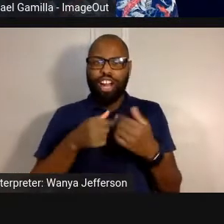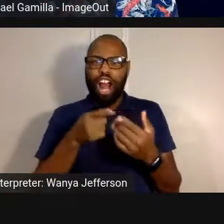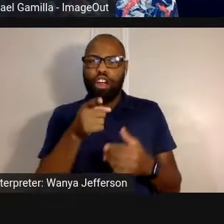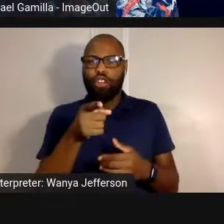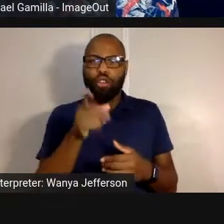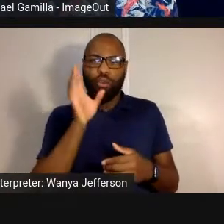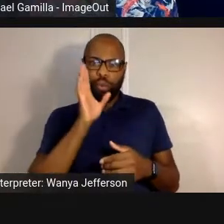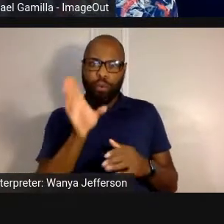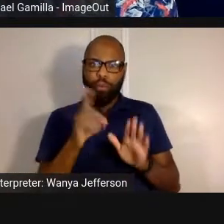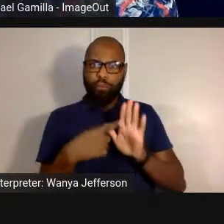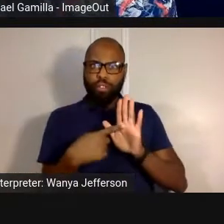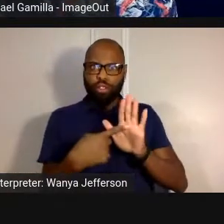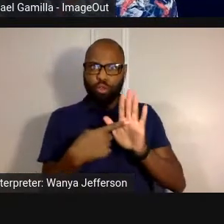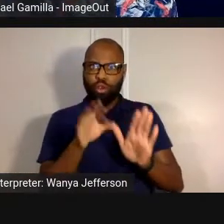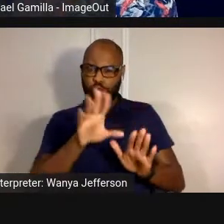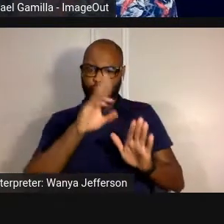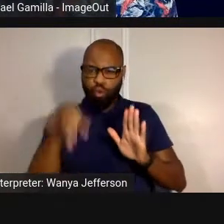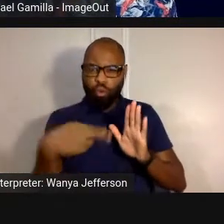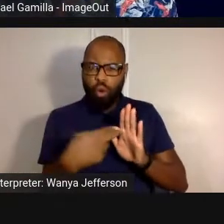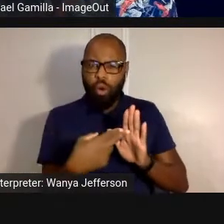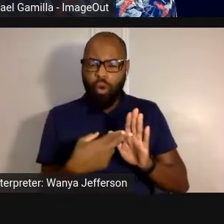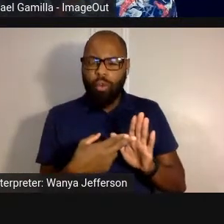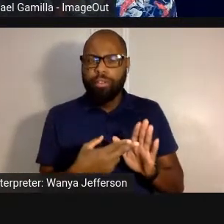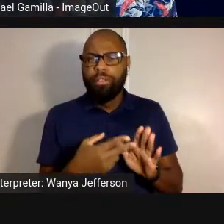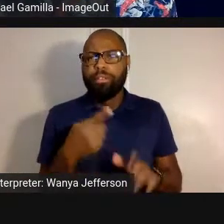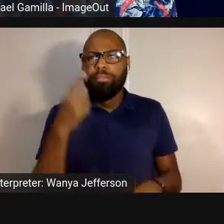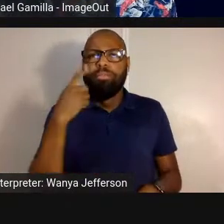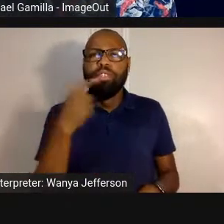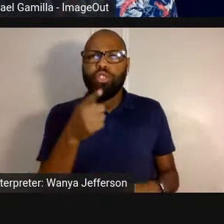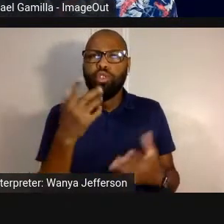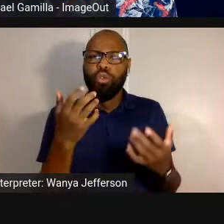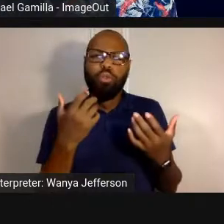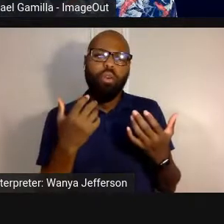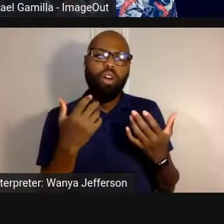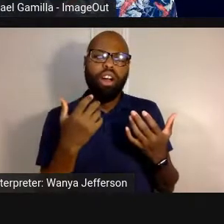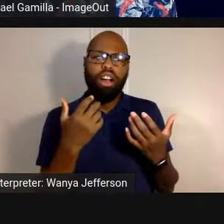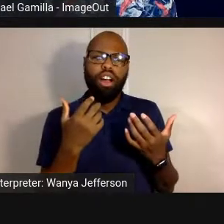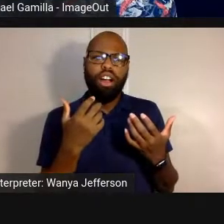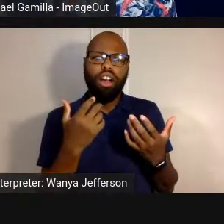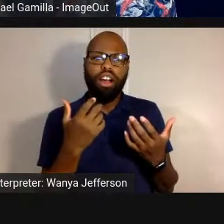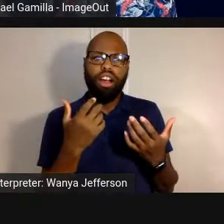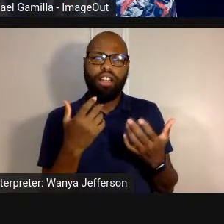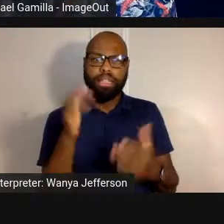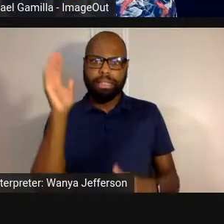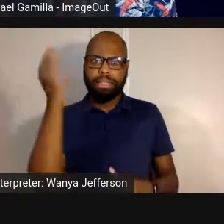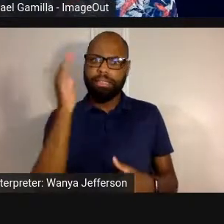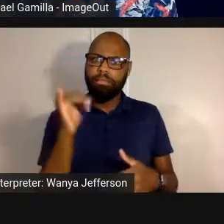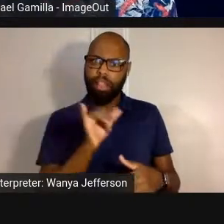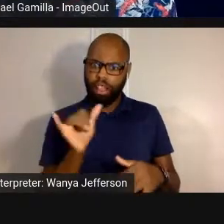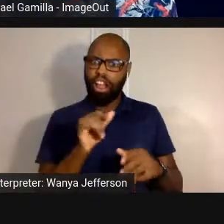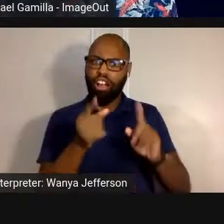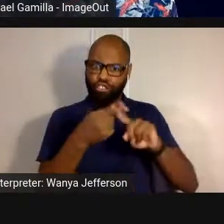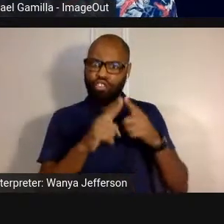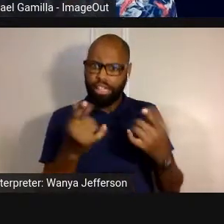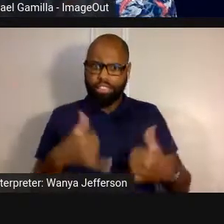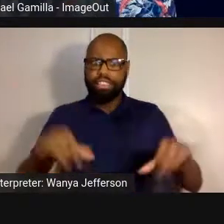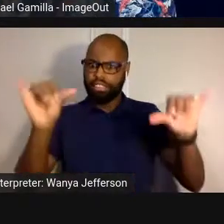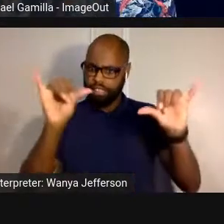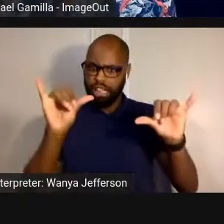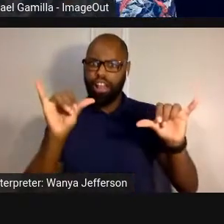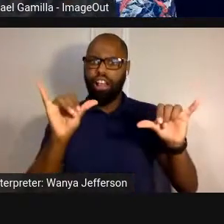your role? Because you want to come across as a friend still, sympathetic and